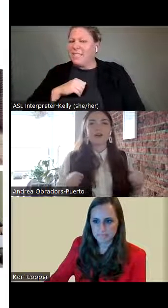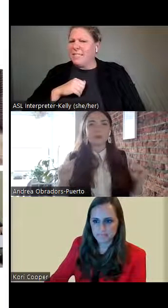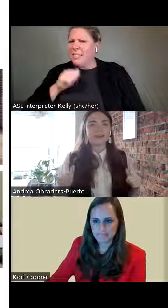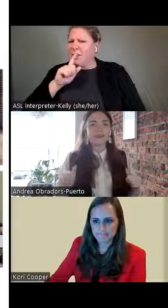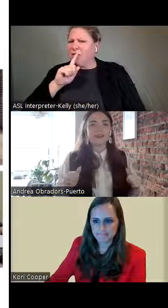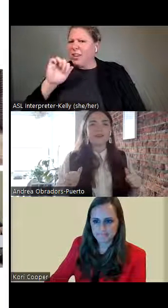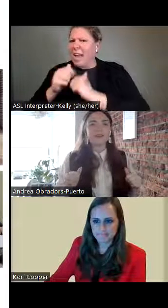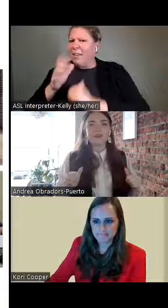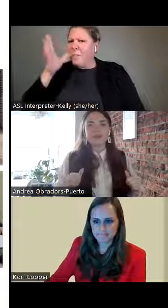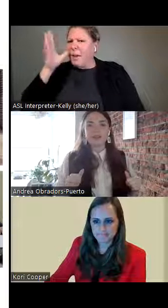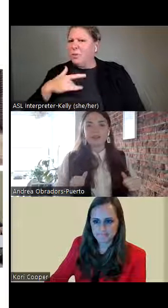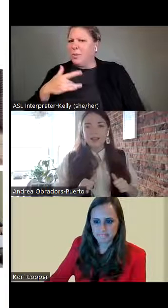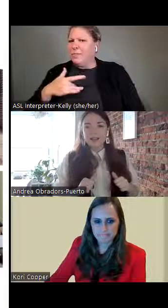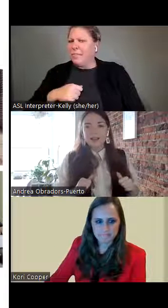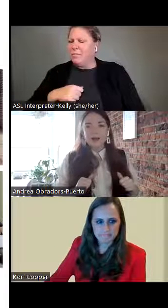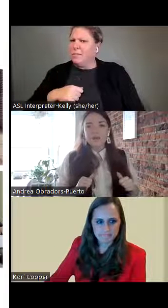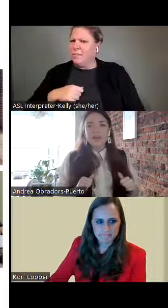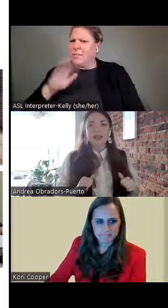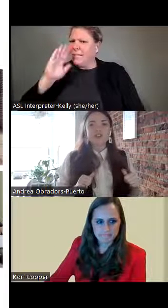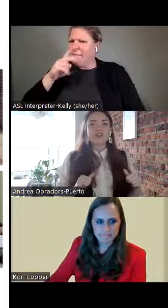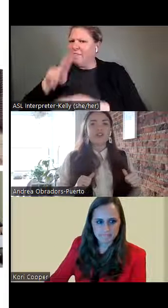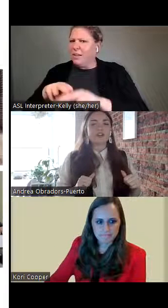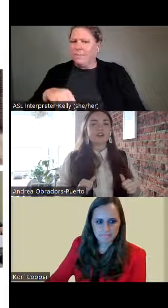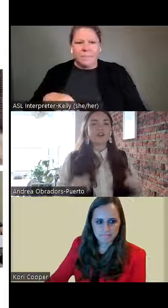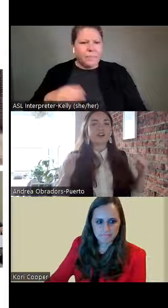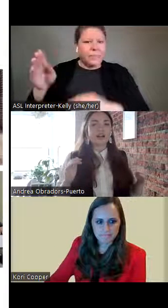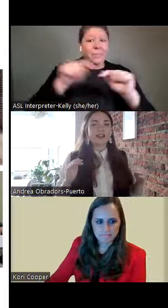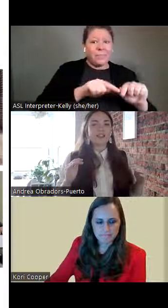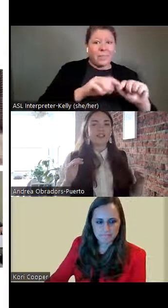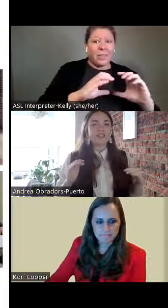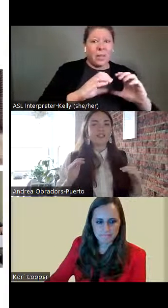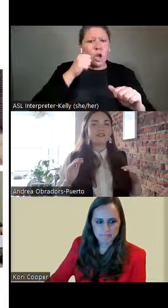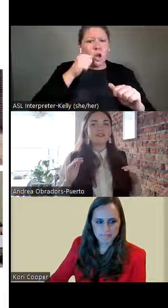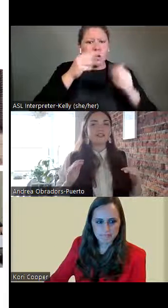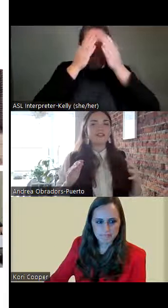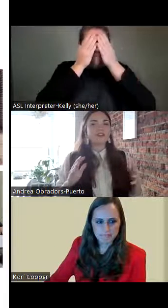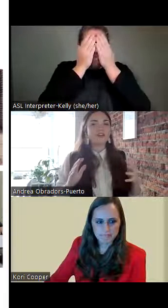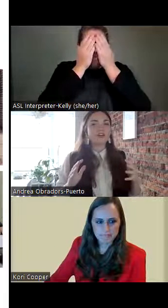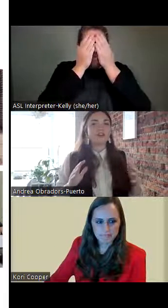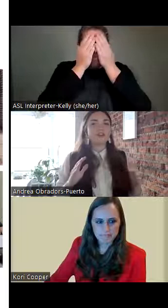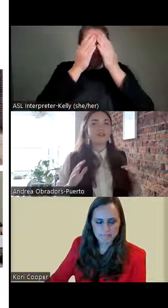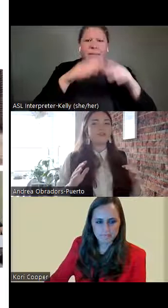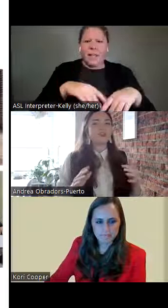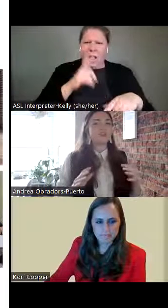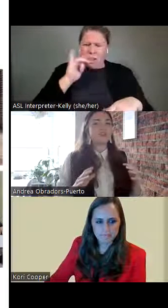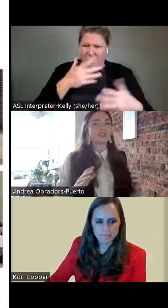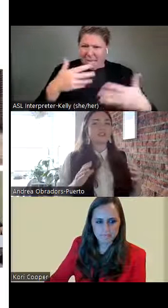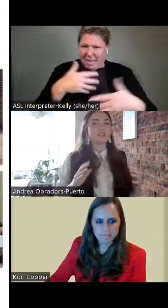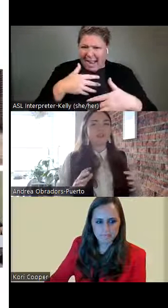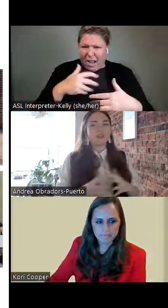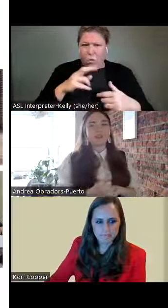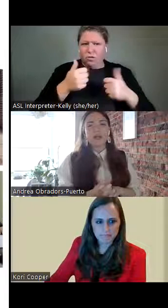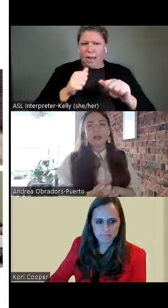about it, but it sounds like fun. Then a girl covering her eyes. She looks like scared or at least avoiding to